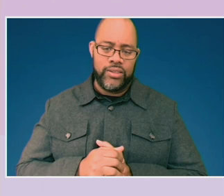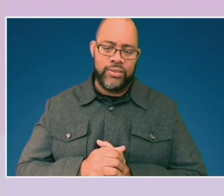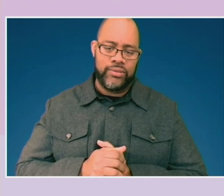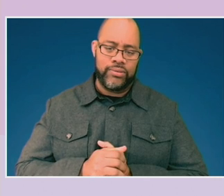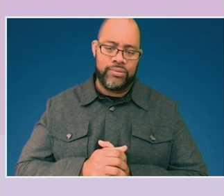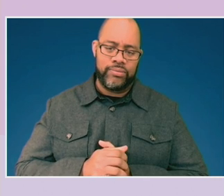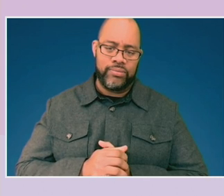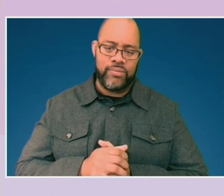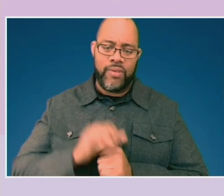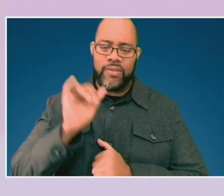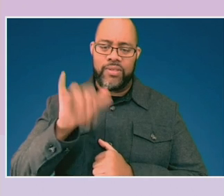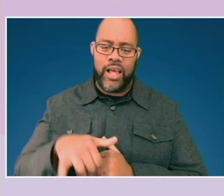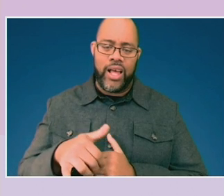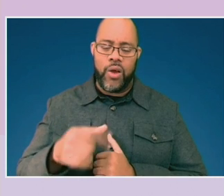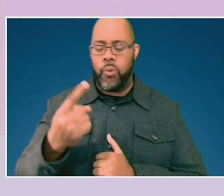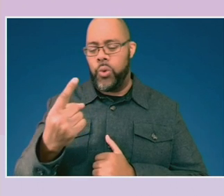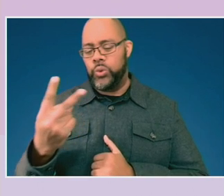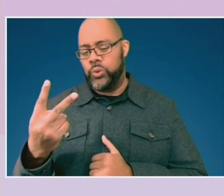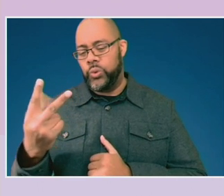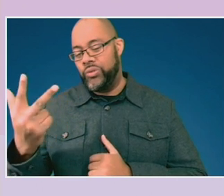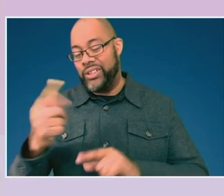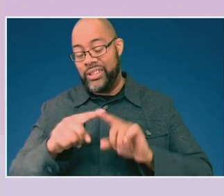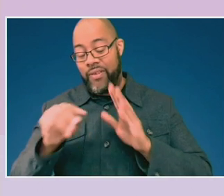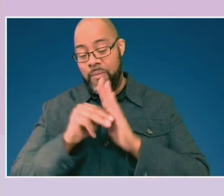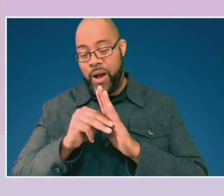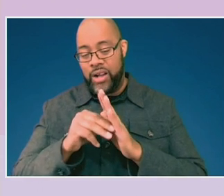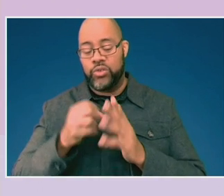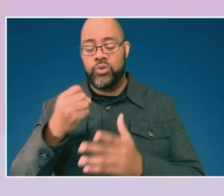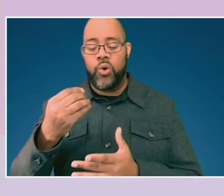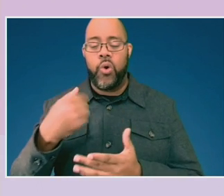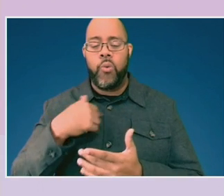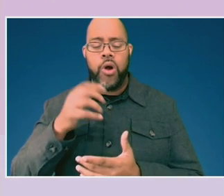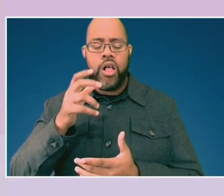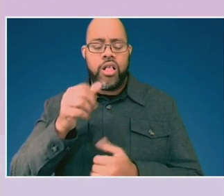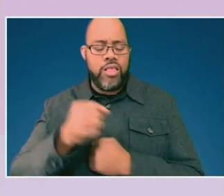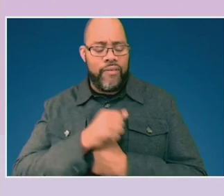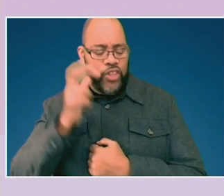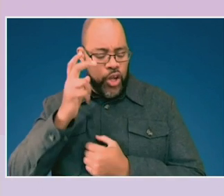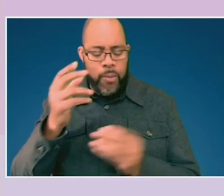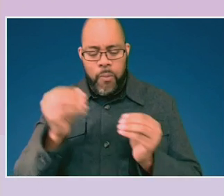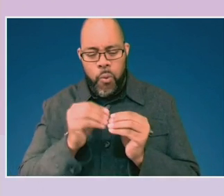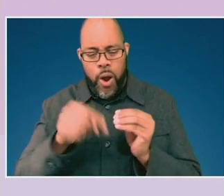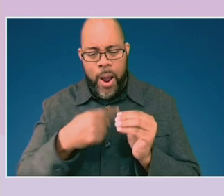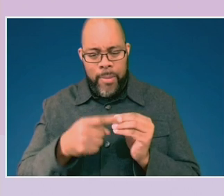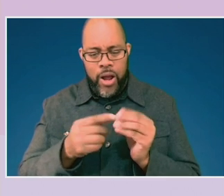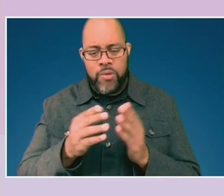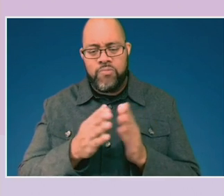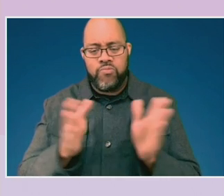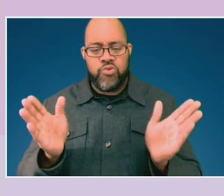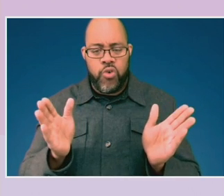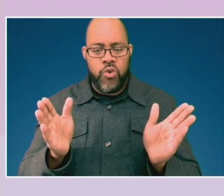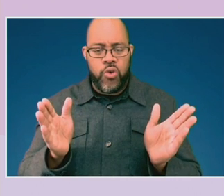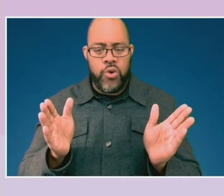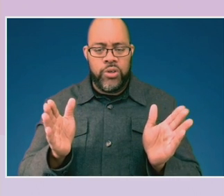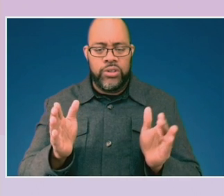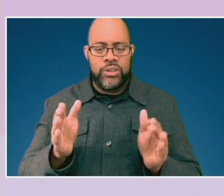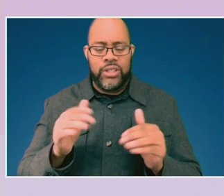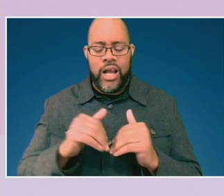that there are one or two or three different models. So would love to hear a little bit about more broadly the way